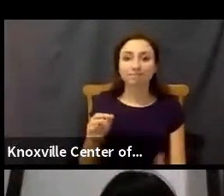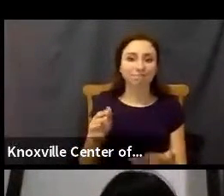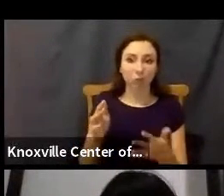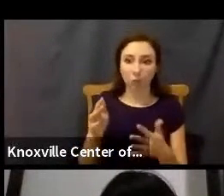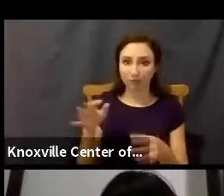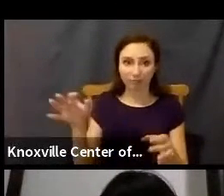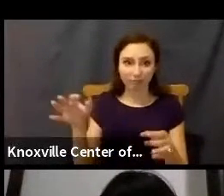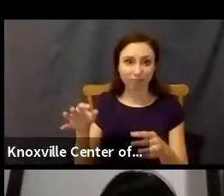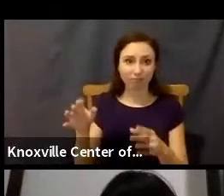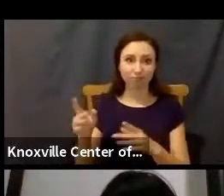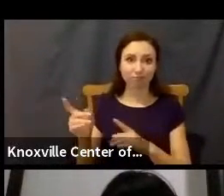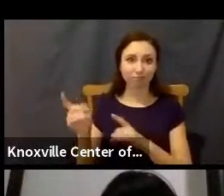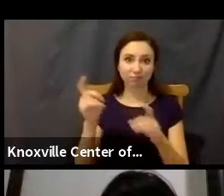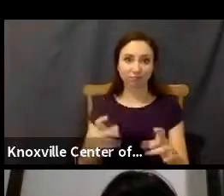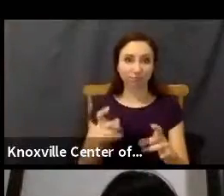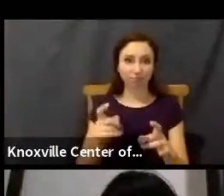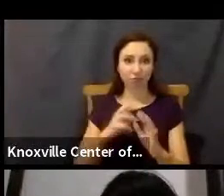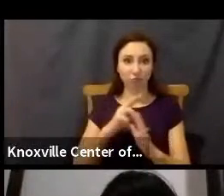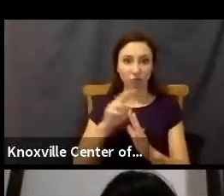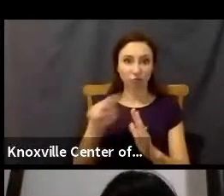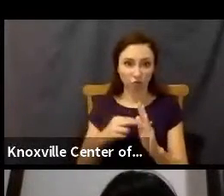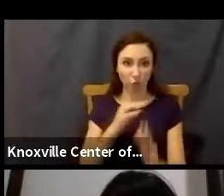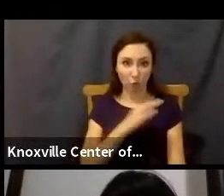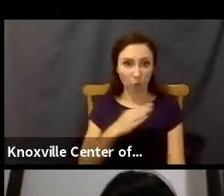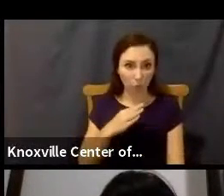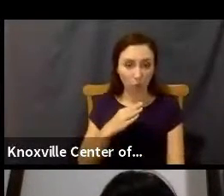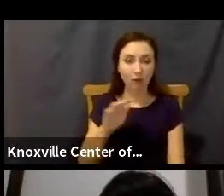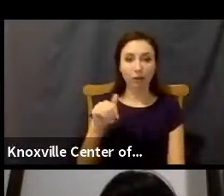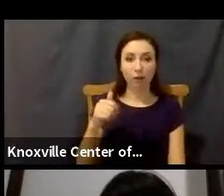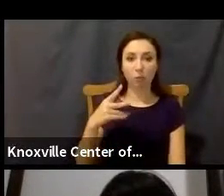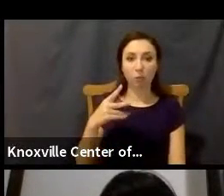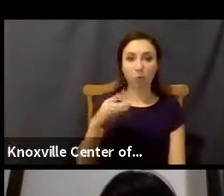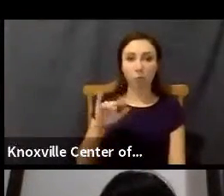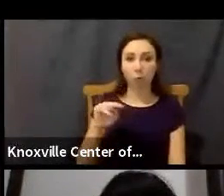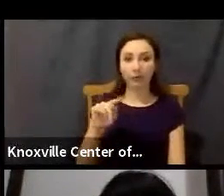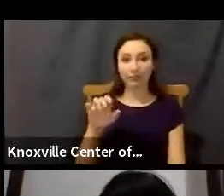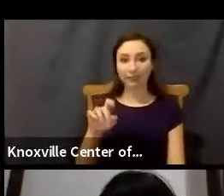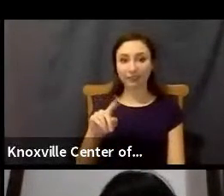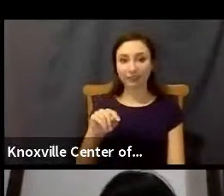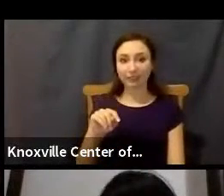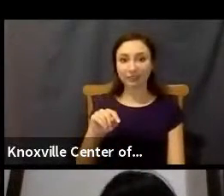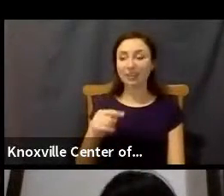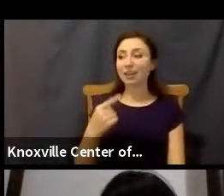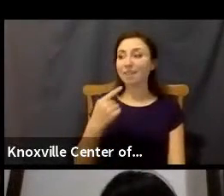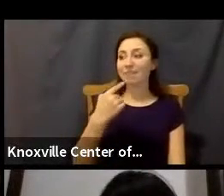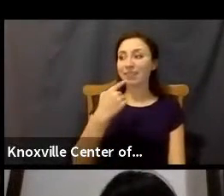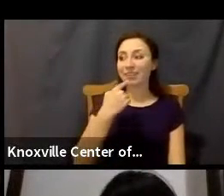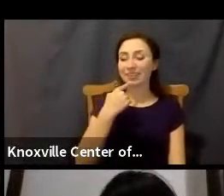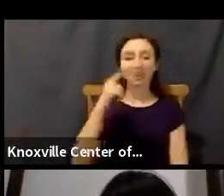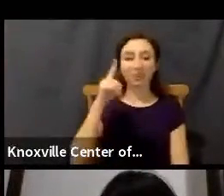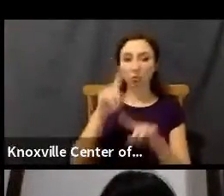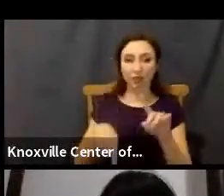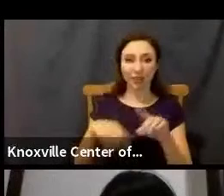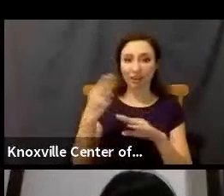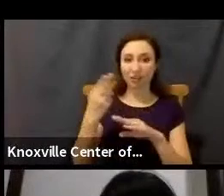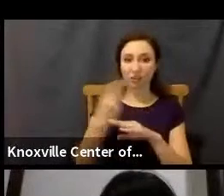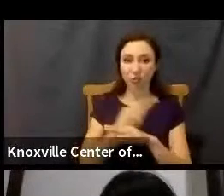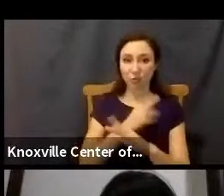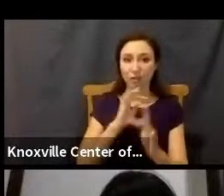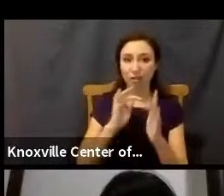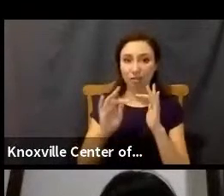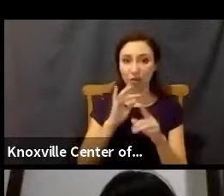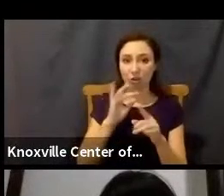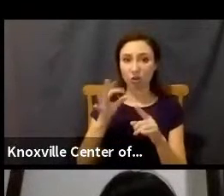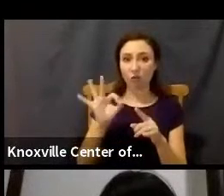one is, that they said could not make use of a electronic